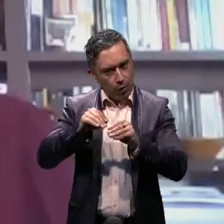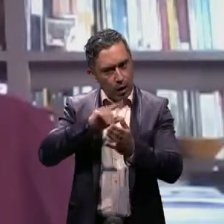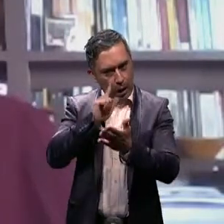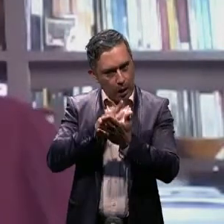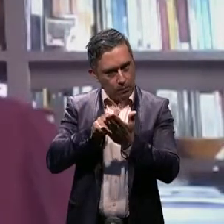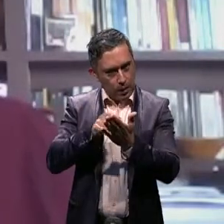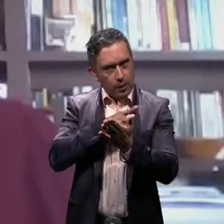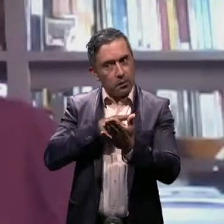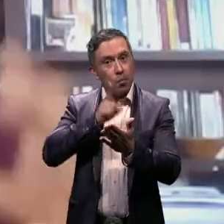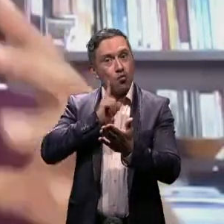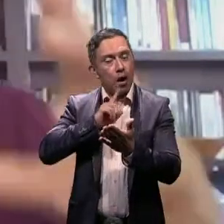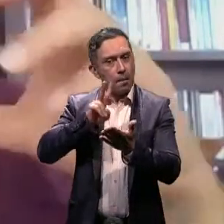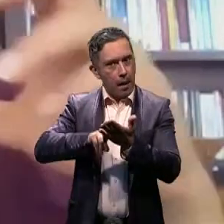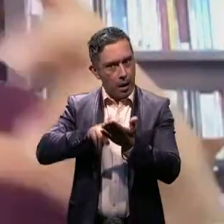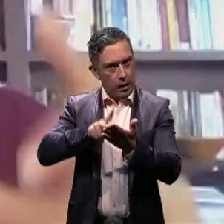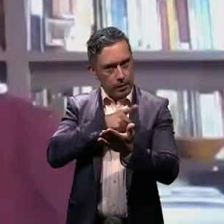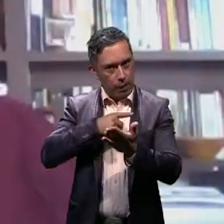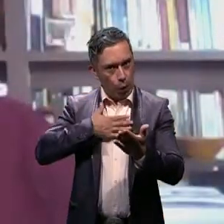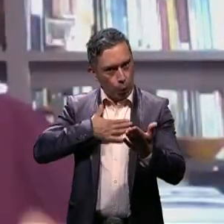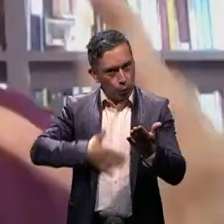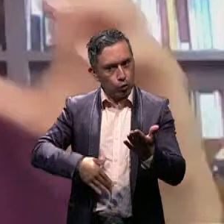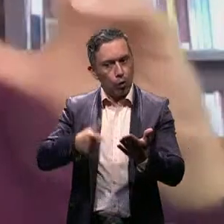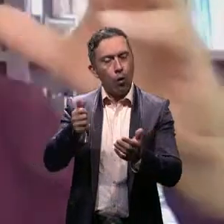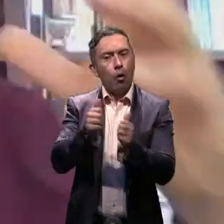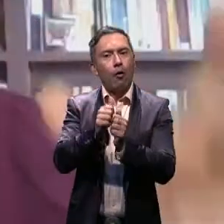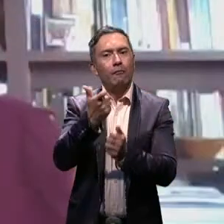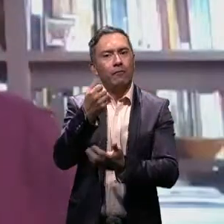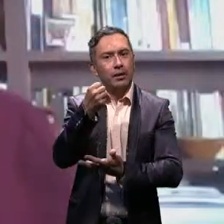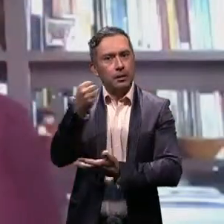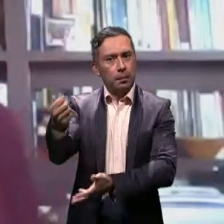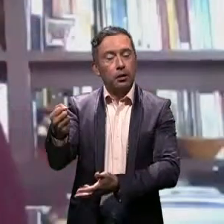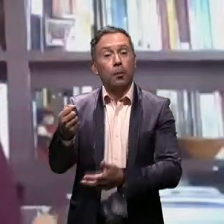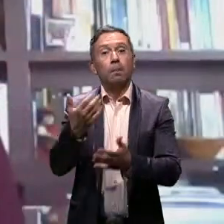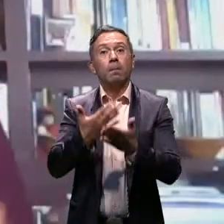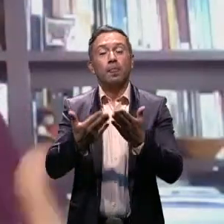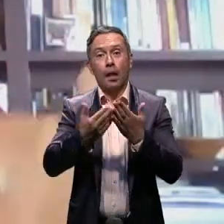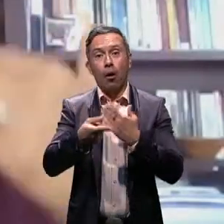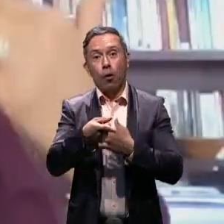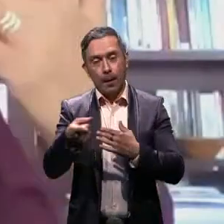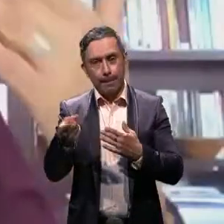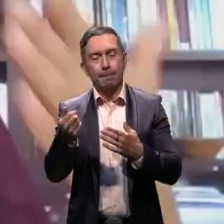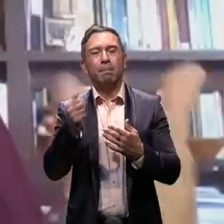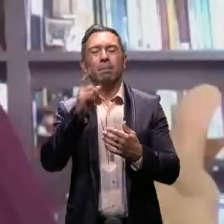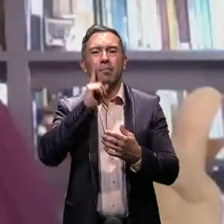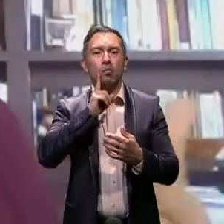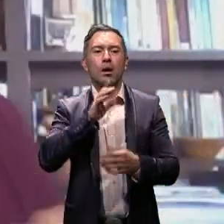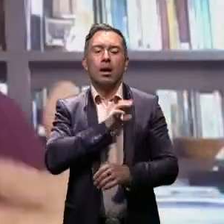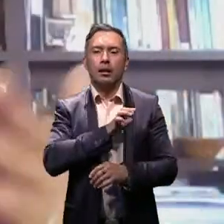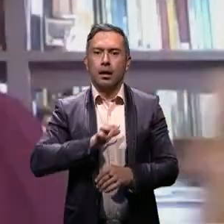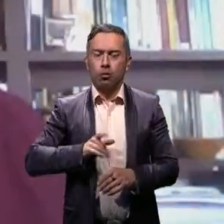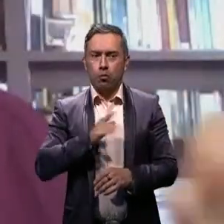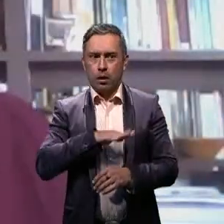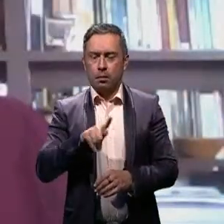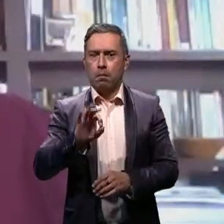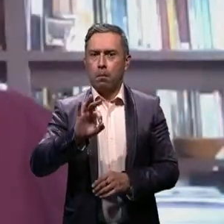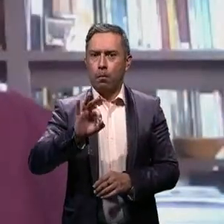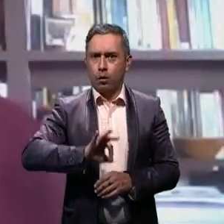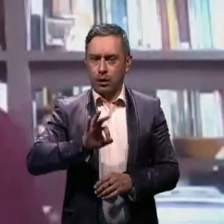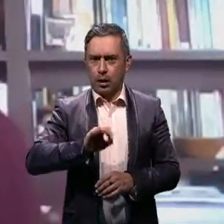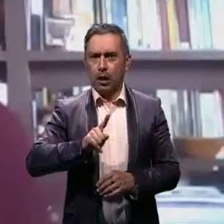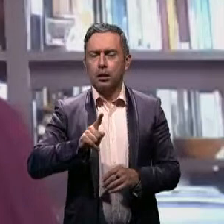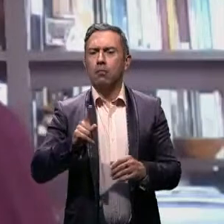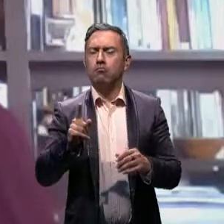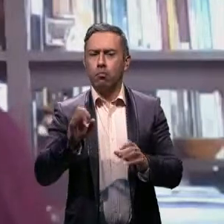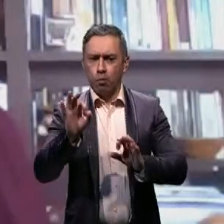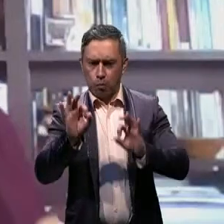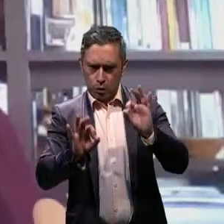now check if they have even the situations that, equitable